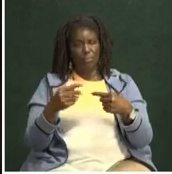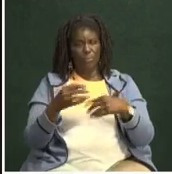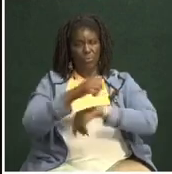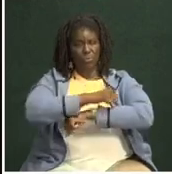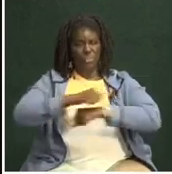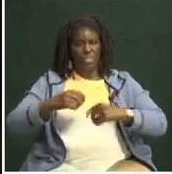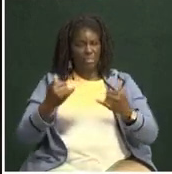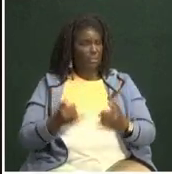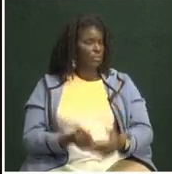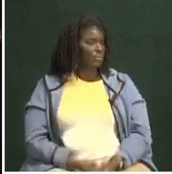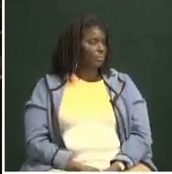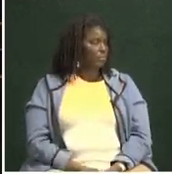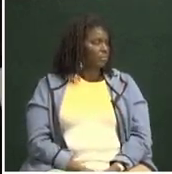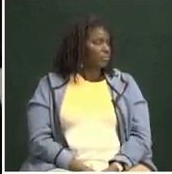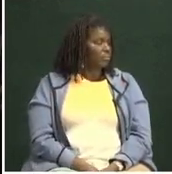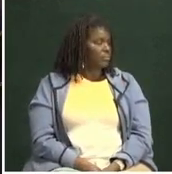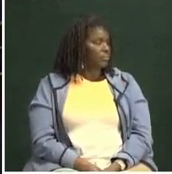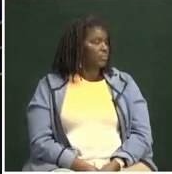recognized.